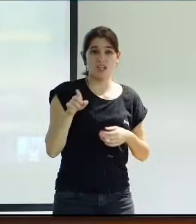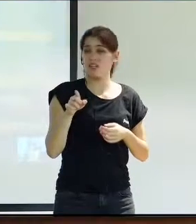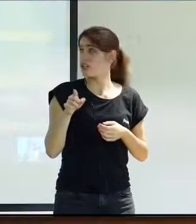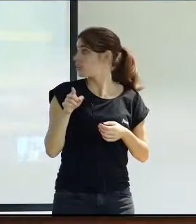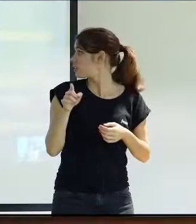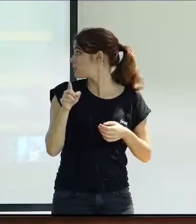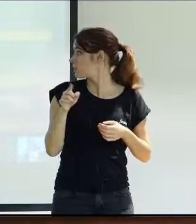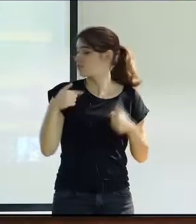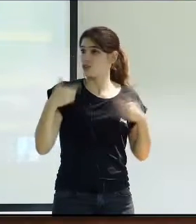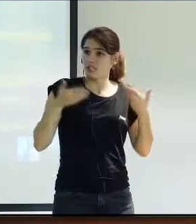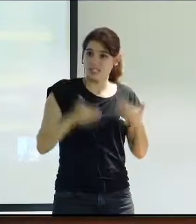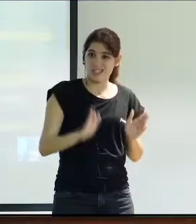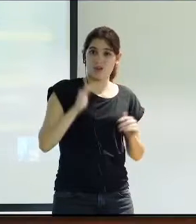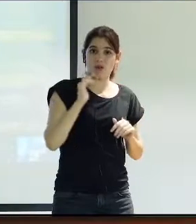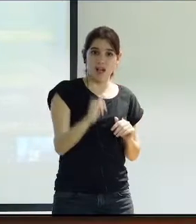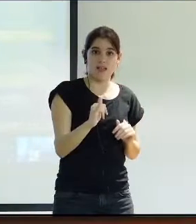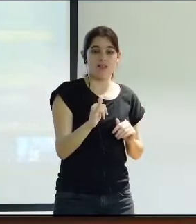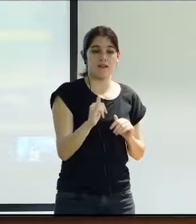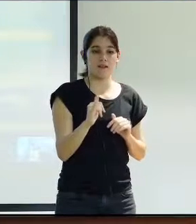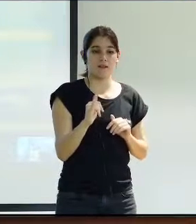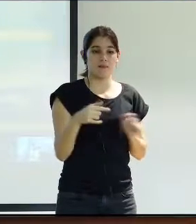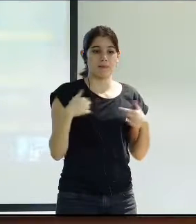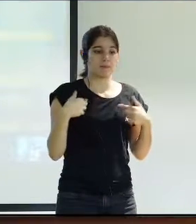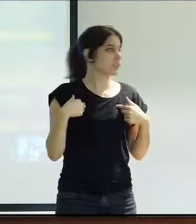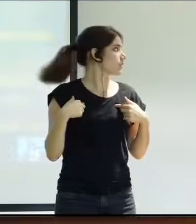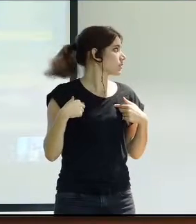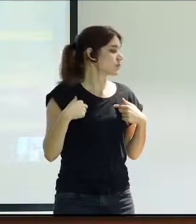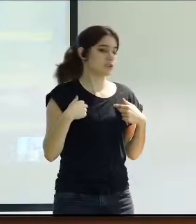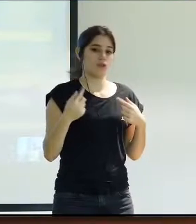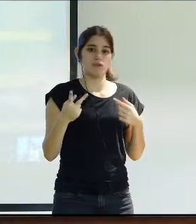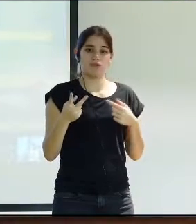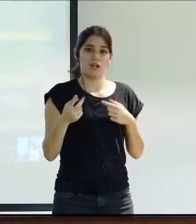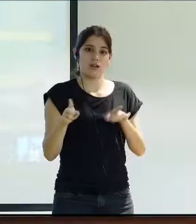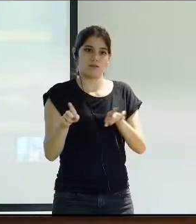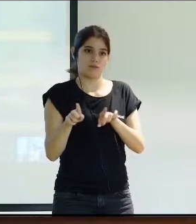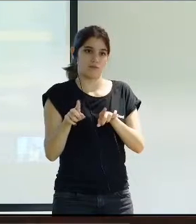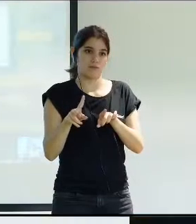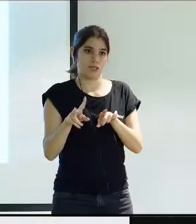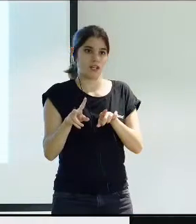that I have had. And then slide number 4.